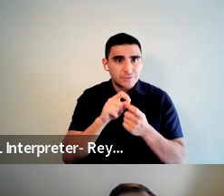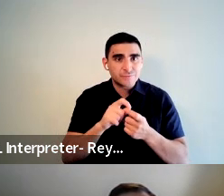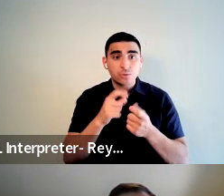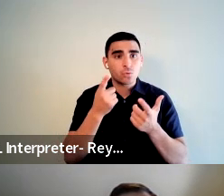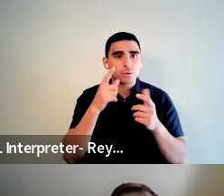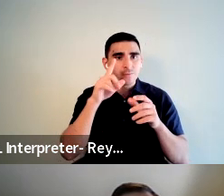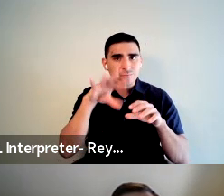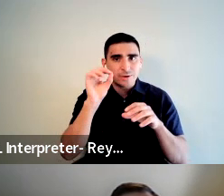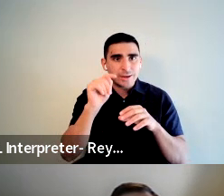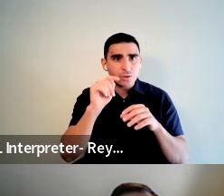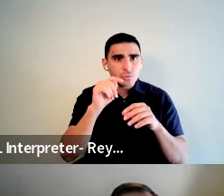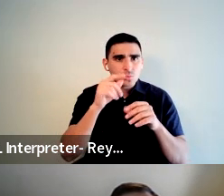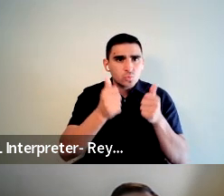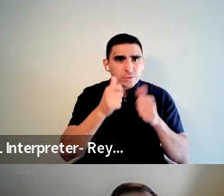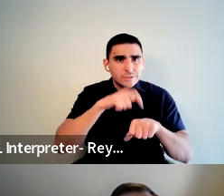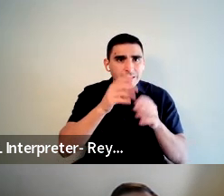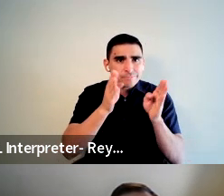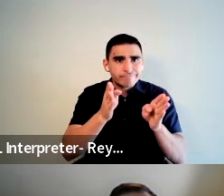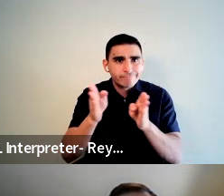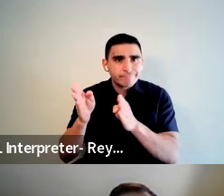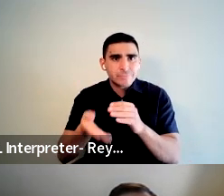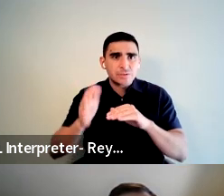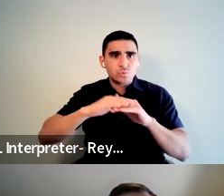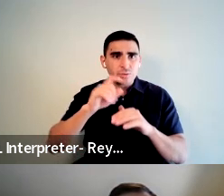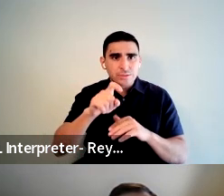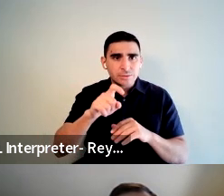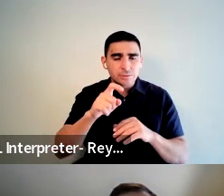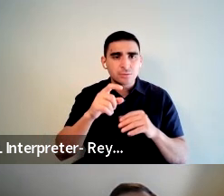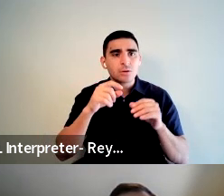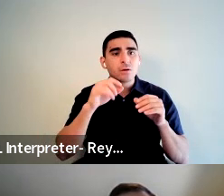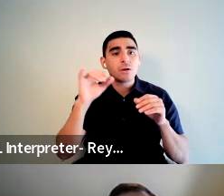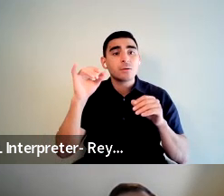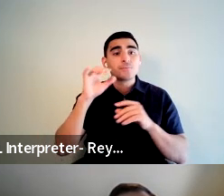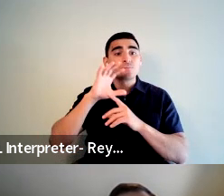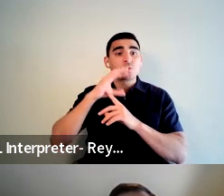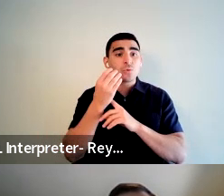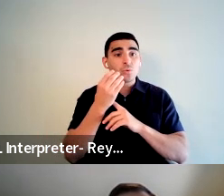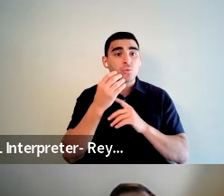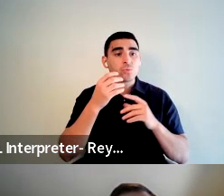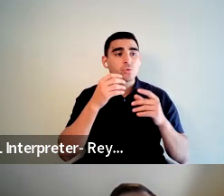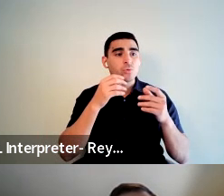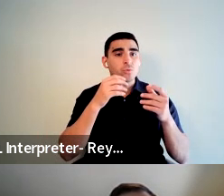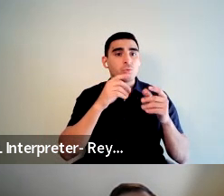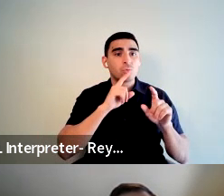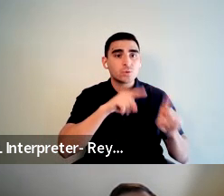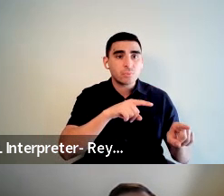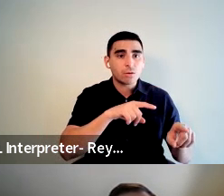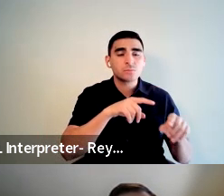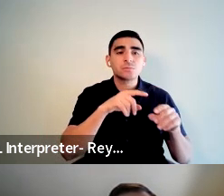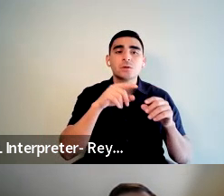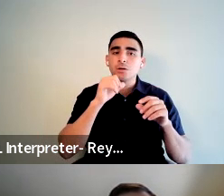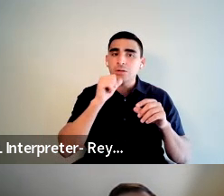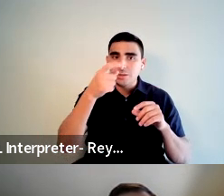are, so that a culturally responsive, non-traumatic mobile service can show